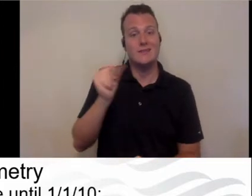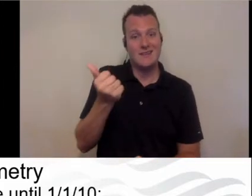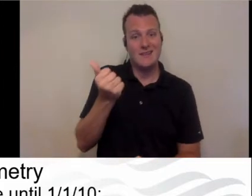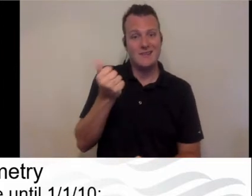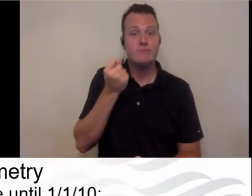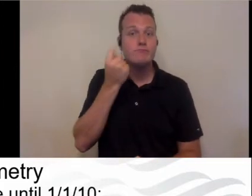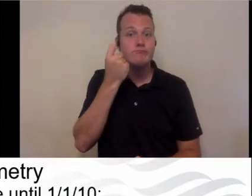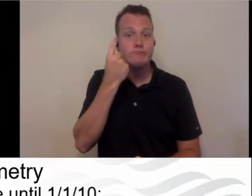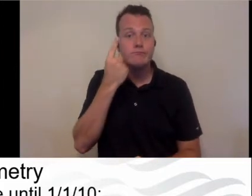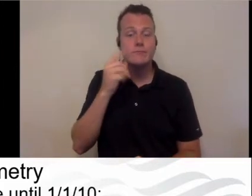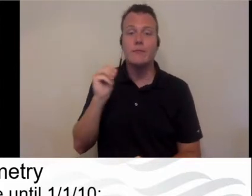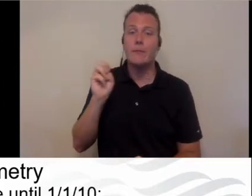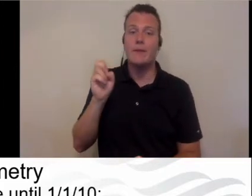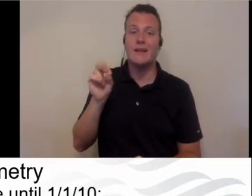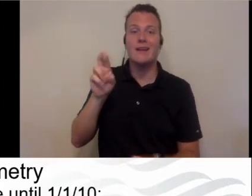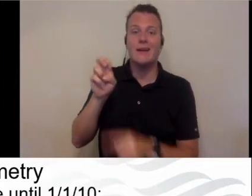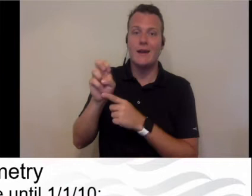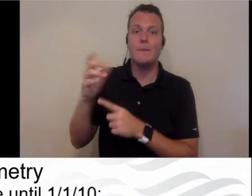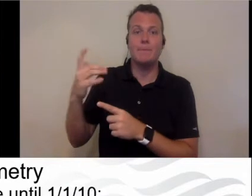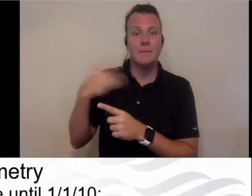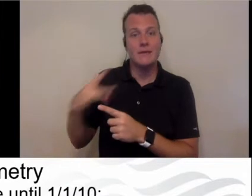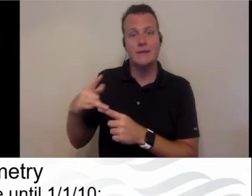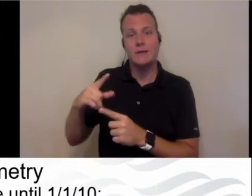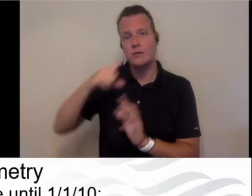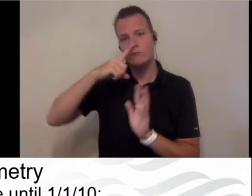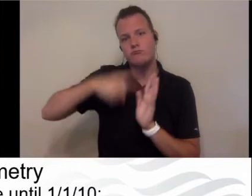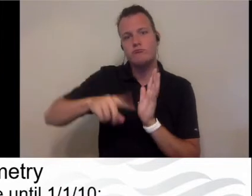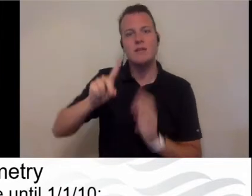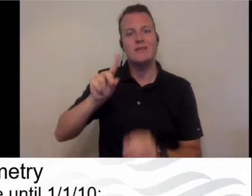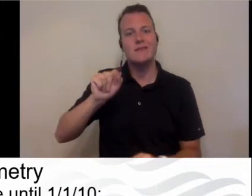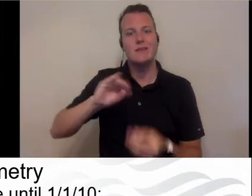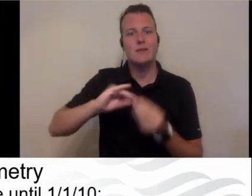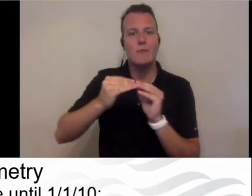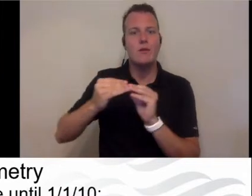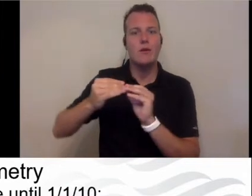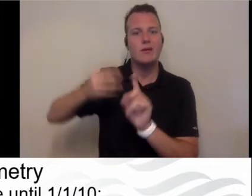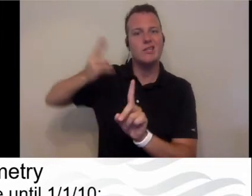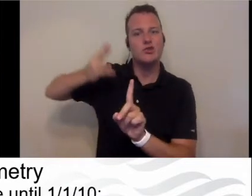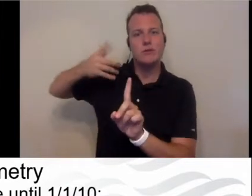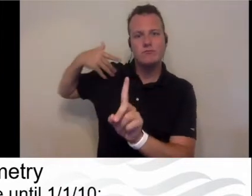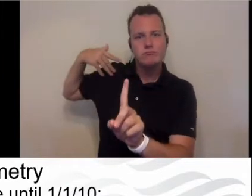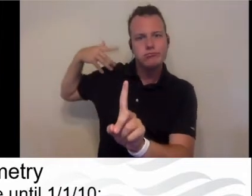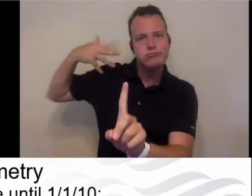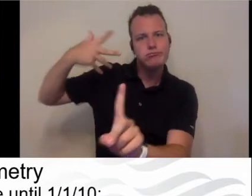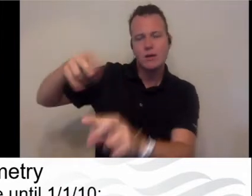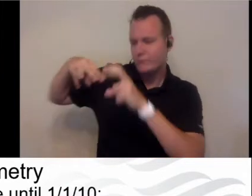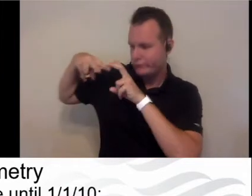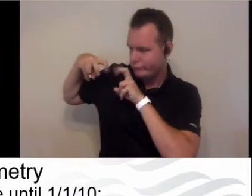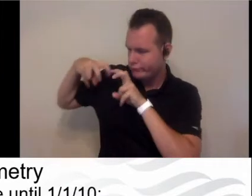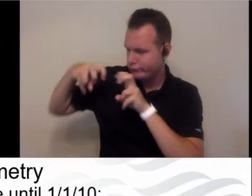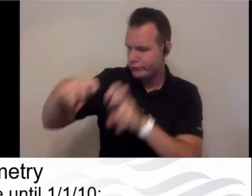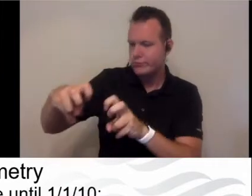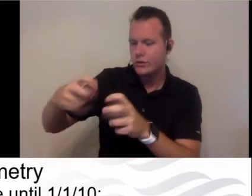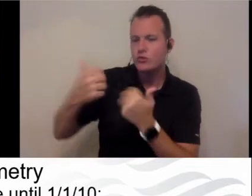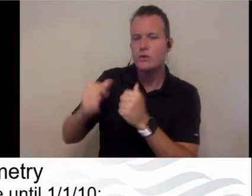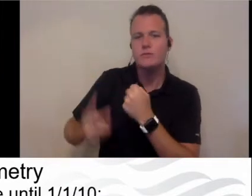of how Medicare looks at the data and figures out ways to save money and reduce the